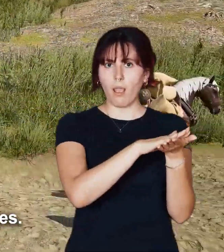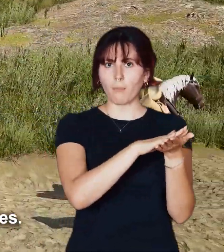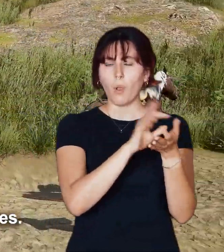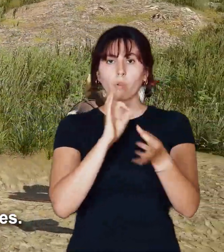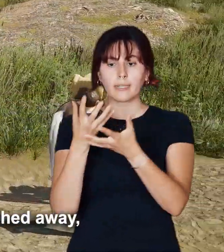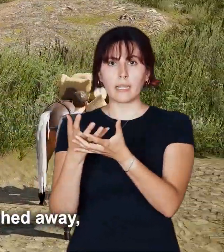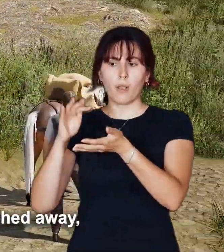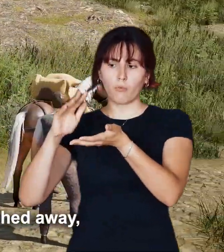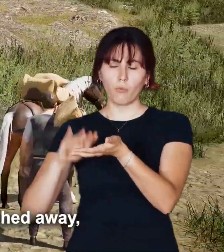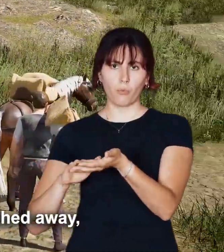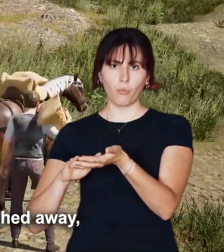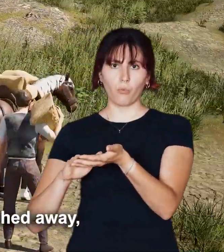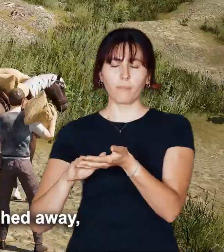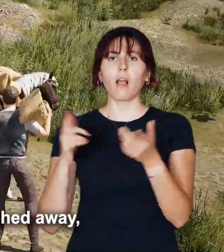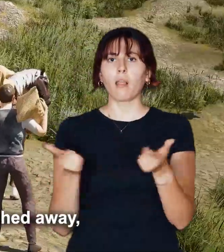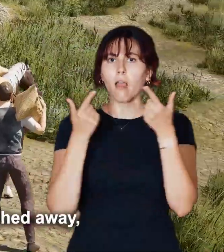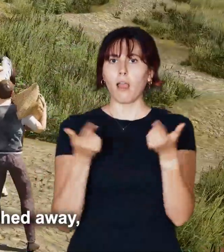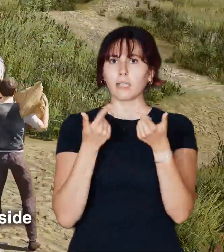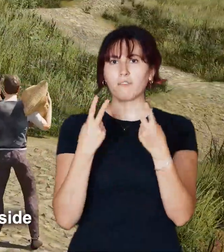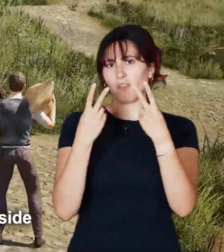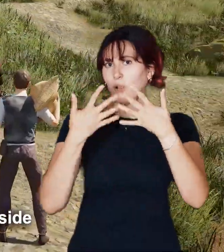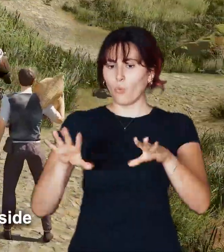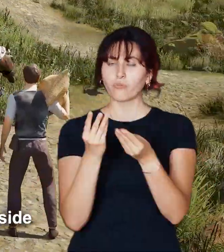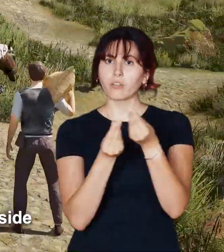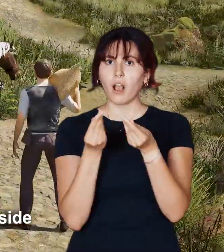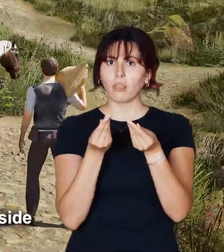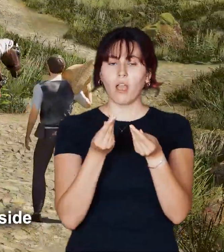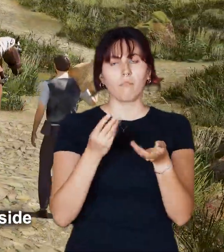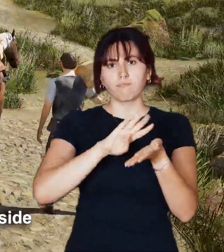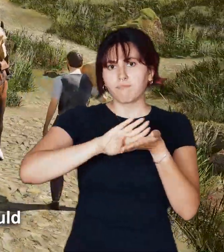the sieves. The lighter waste sand was washed away, skimmed